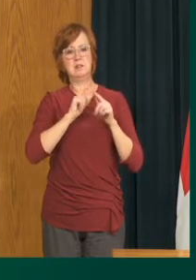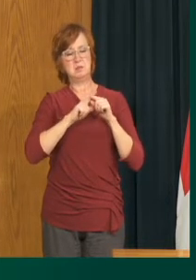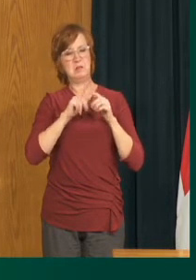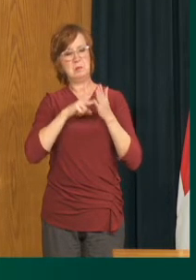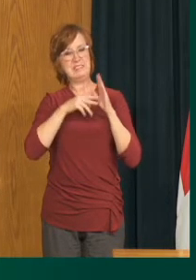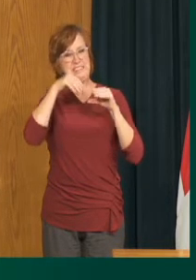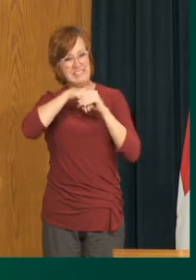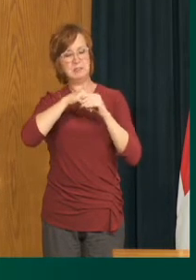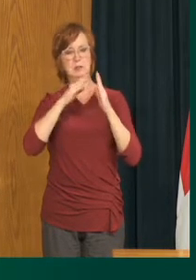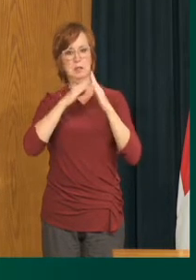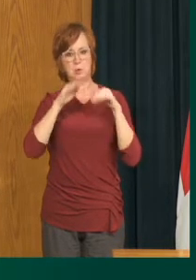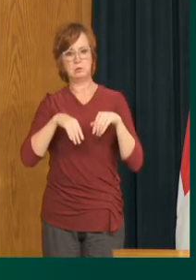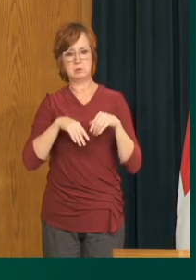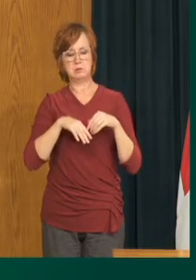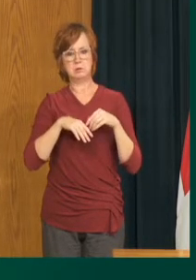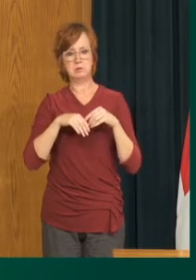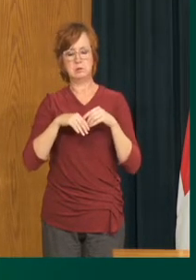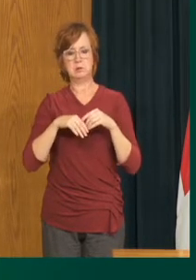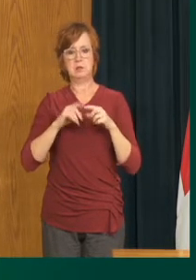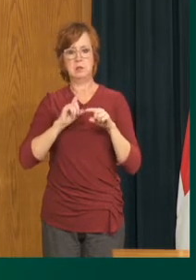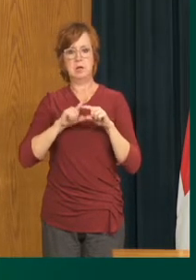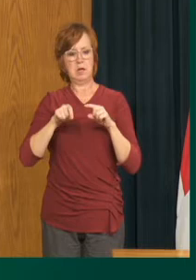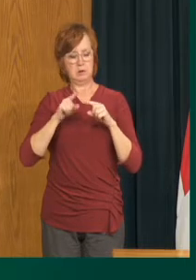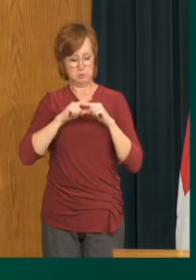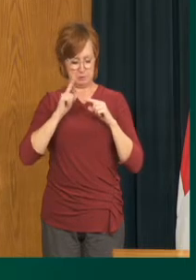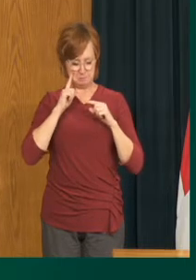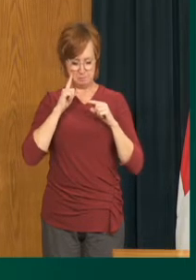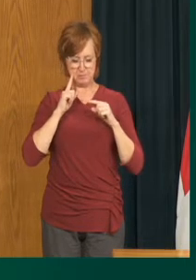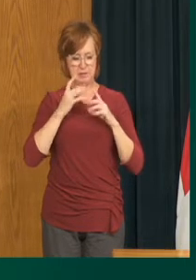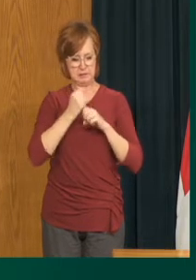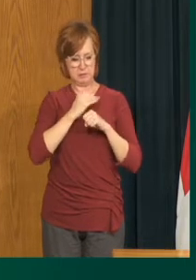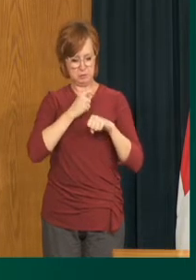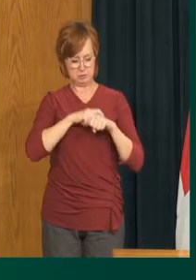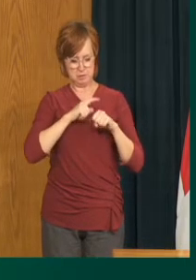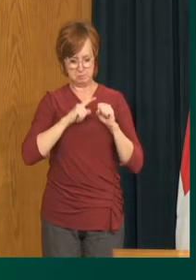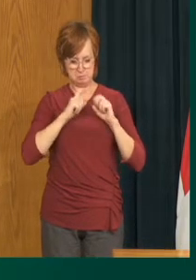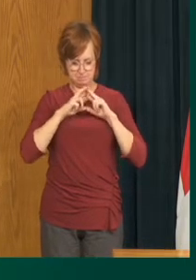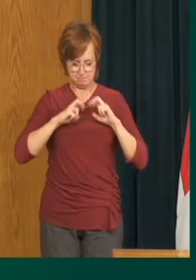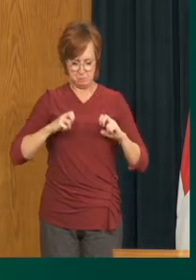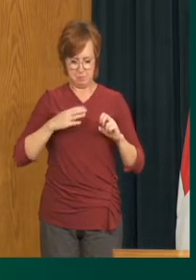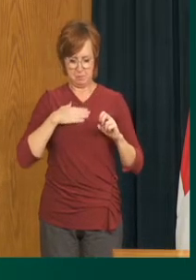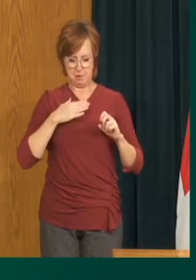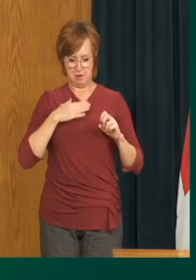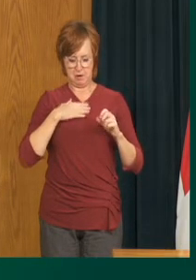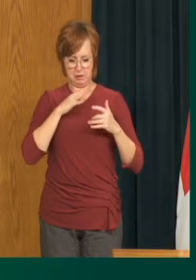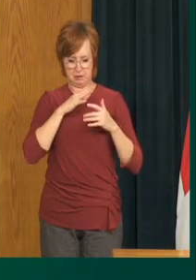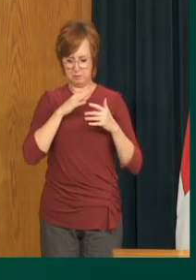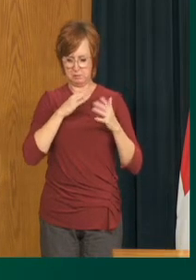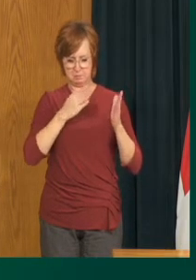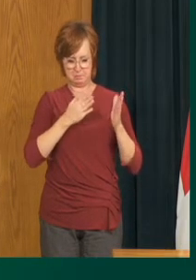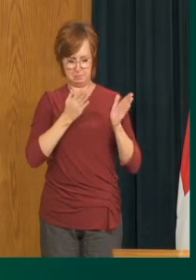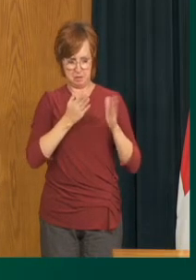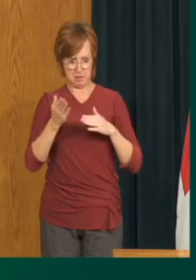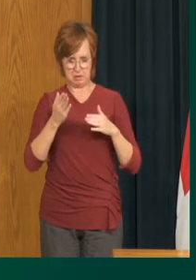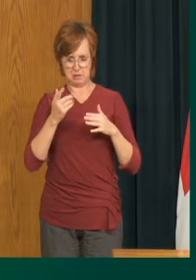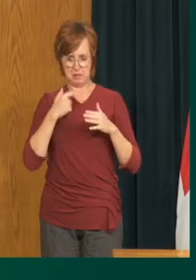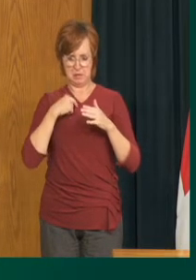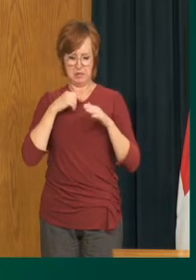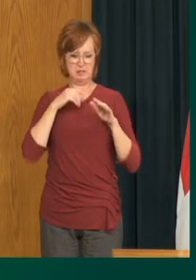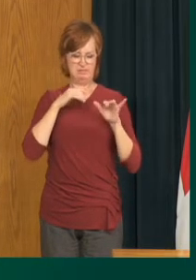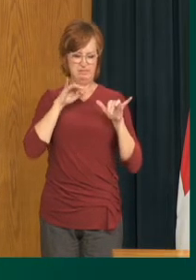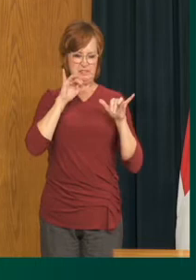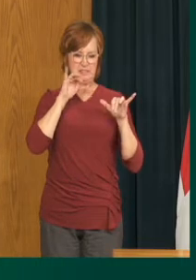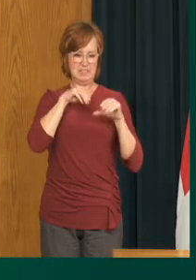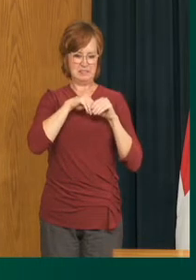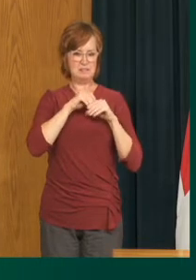routines, to ensure that we can continue to have the success that we have experienced thus far. And that success is totally due